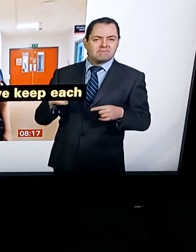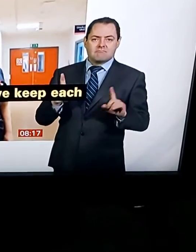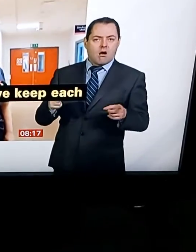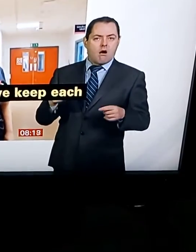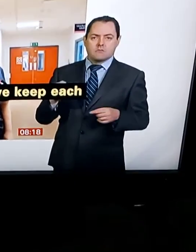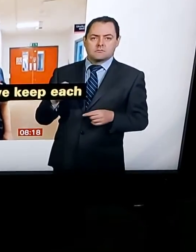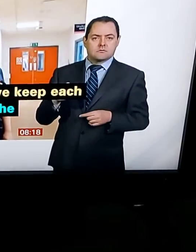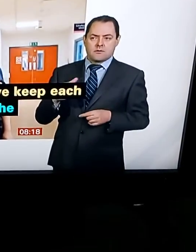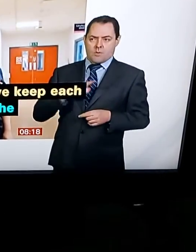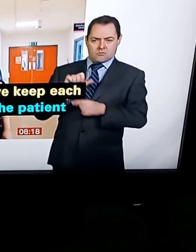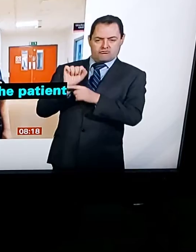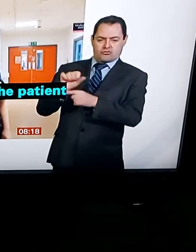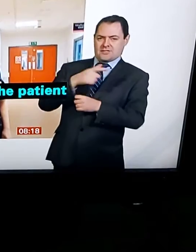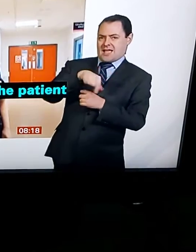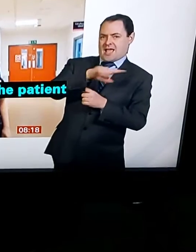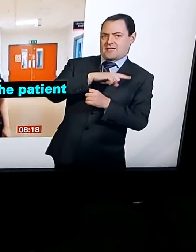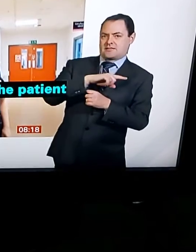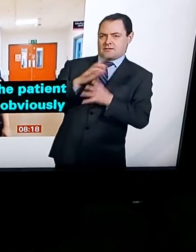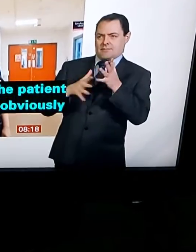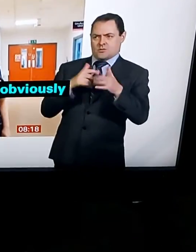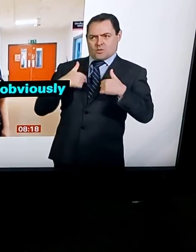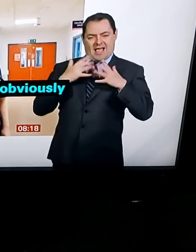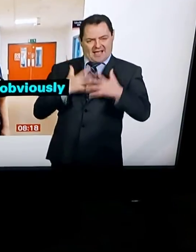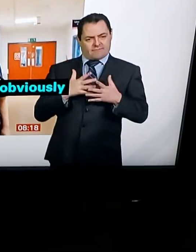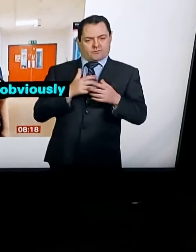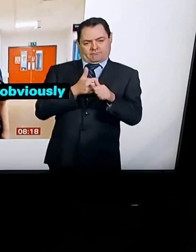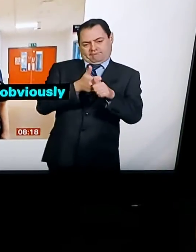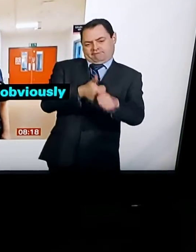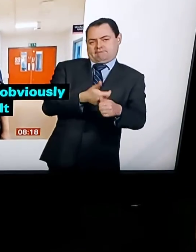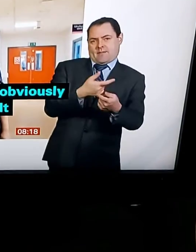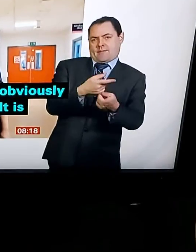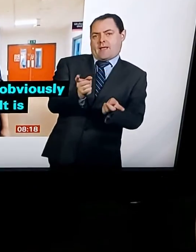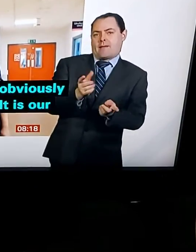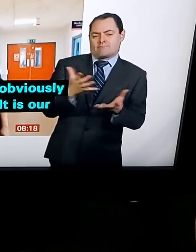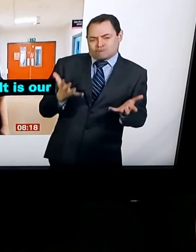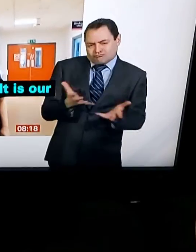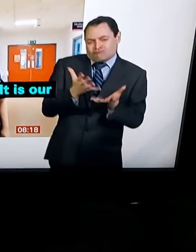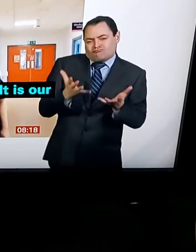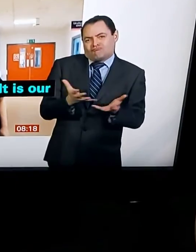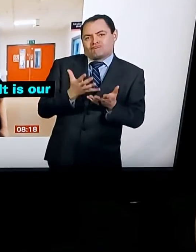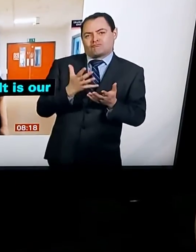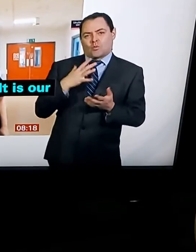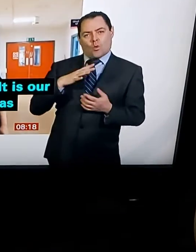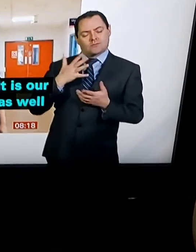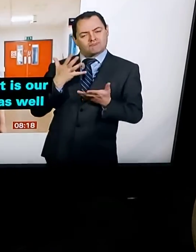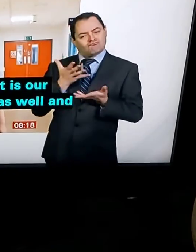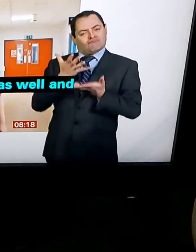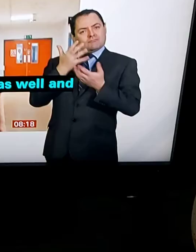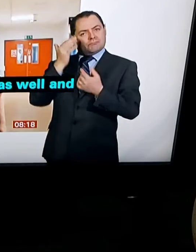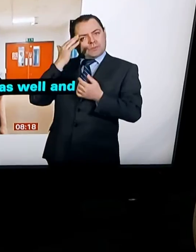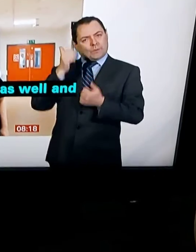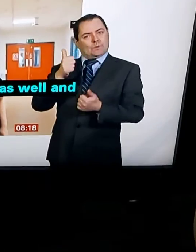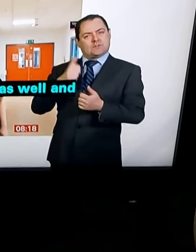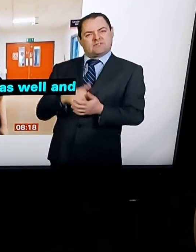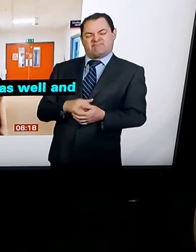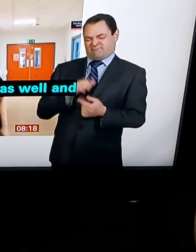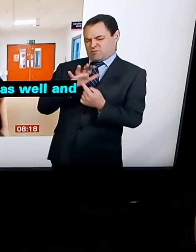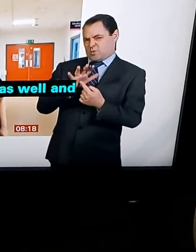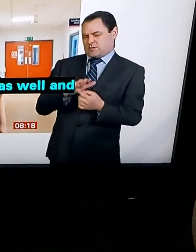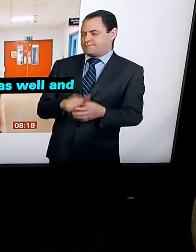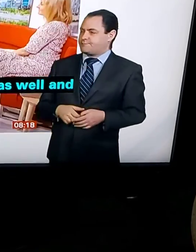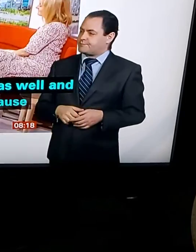the patients. So obviously it's our job to be there for them as well and to lift their morale, because that's obviously the most important thing. Bill, we've